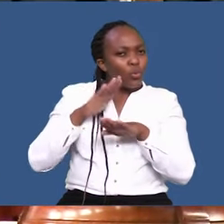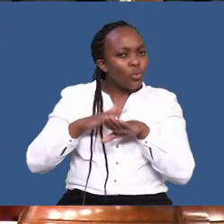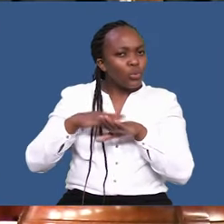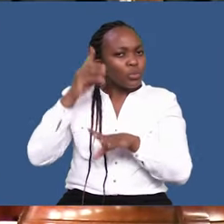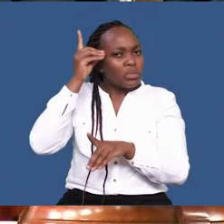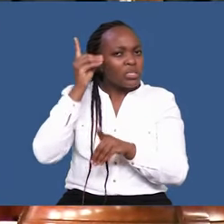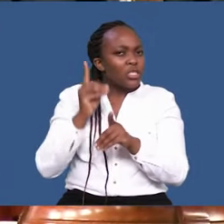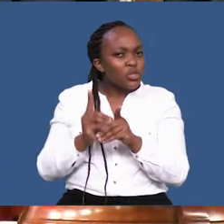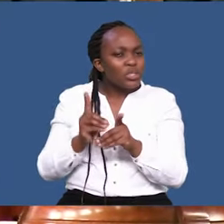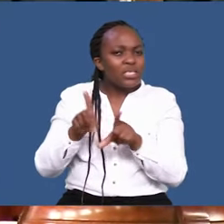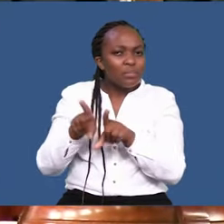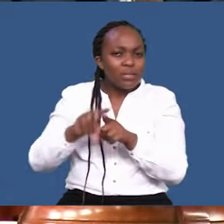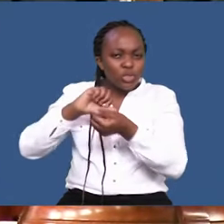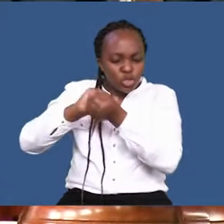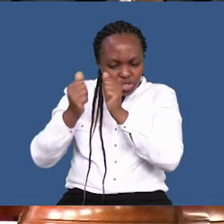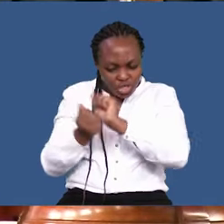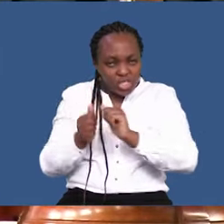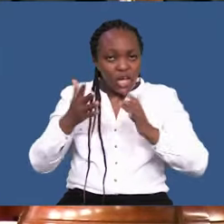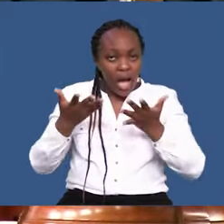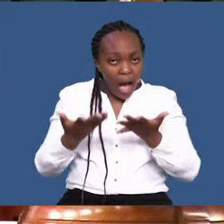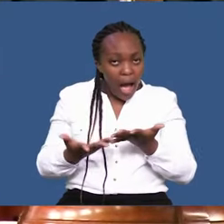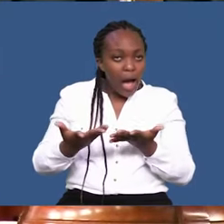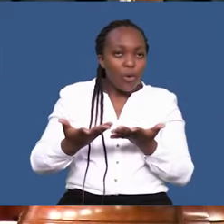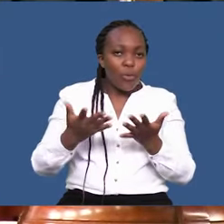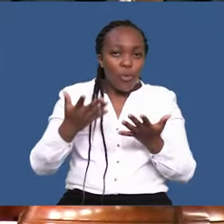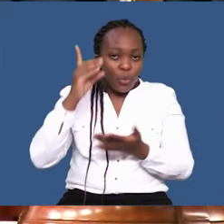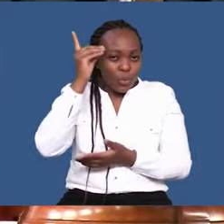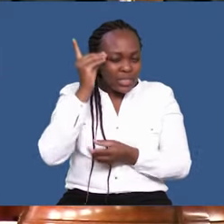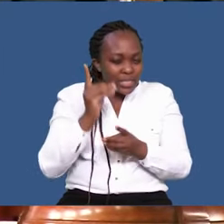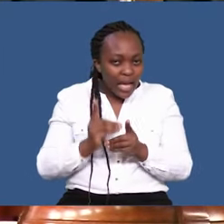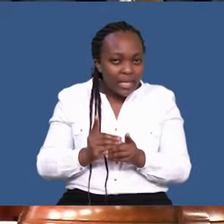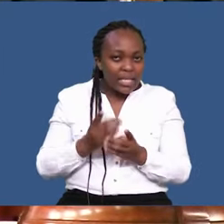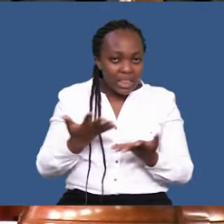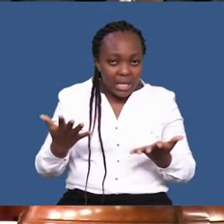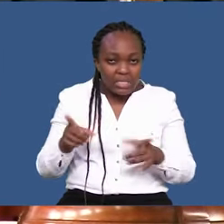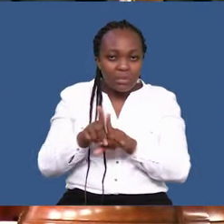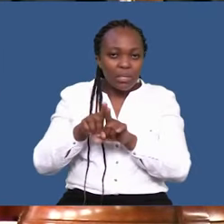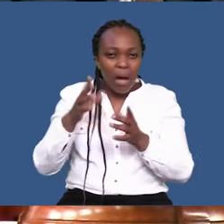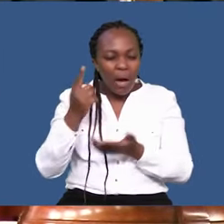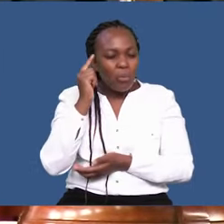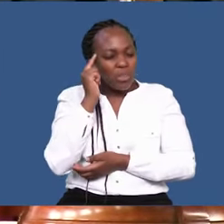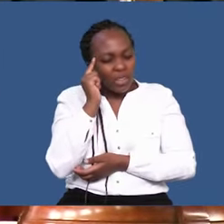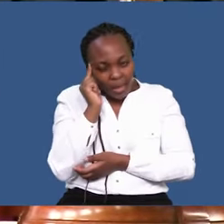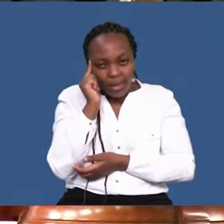we think, about the way we do things. It